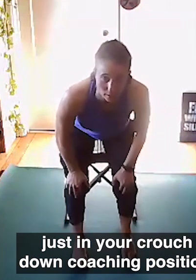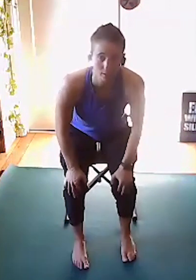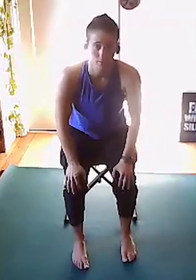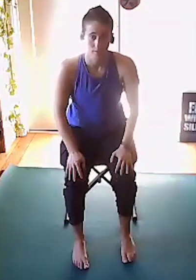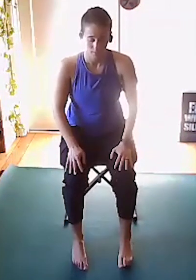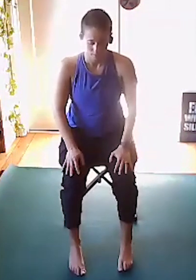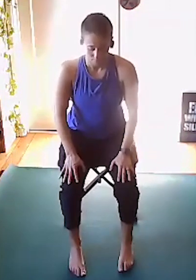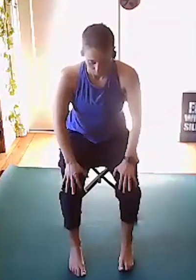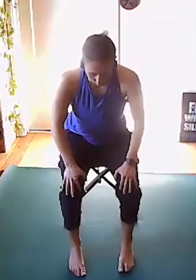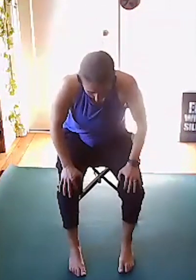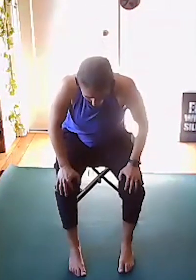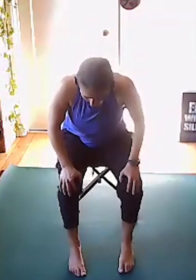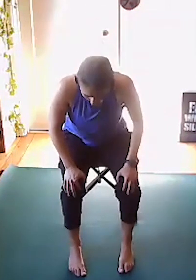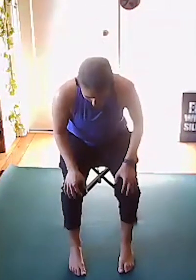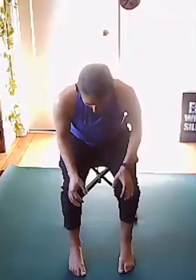position.